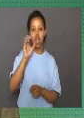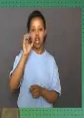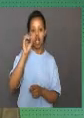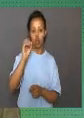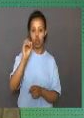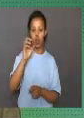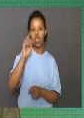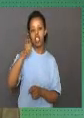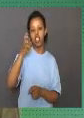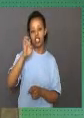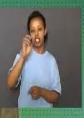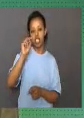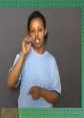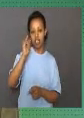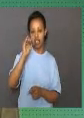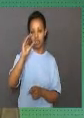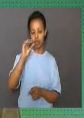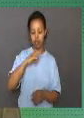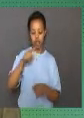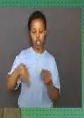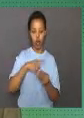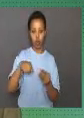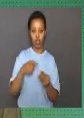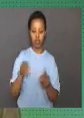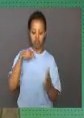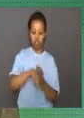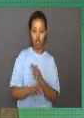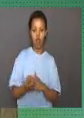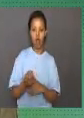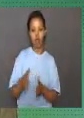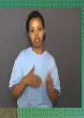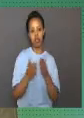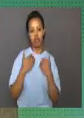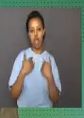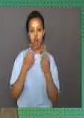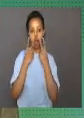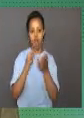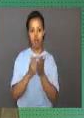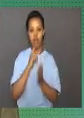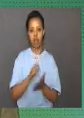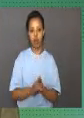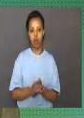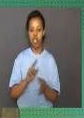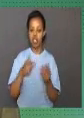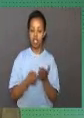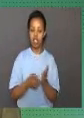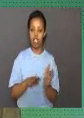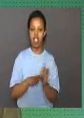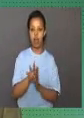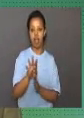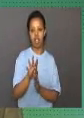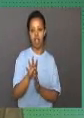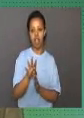in more detail, starting with the reproductive cycle of the bacteriophage in